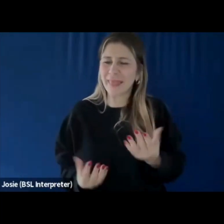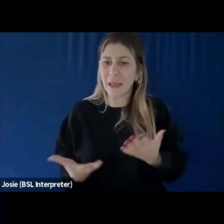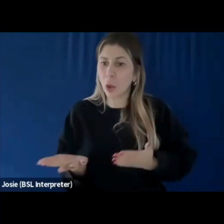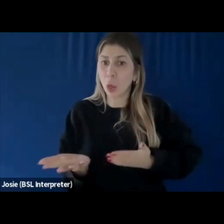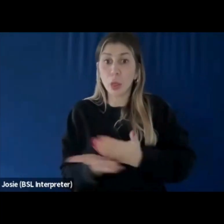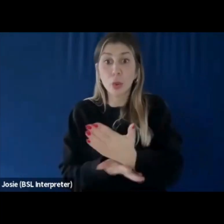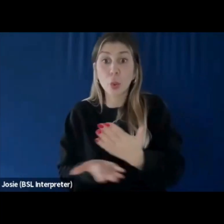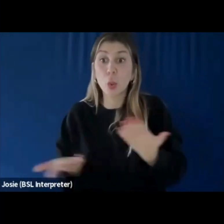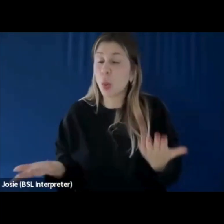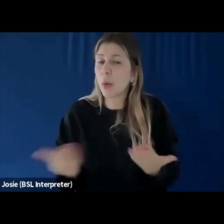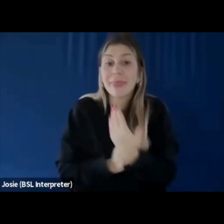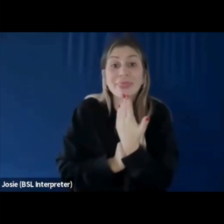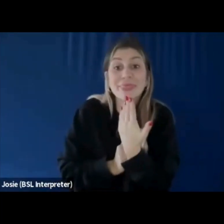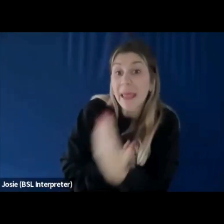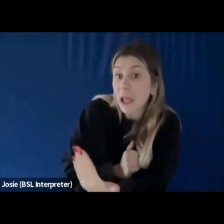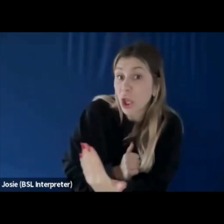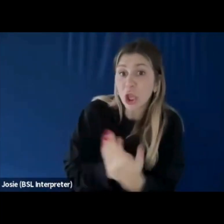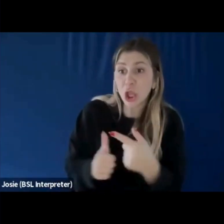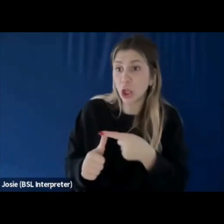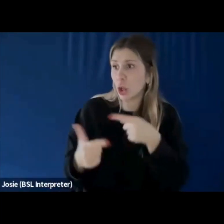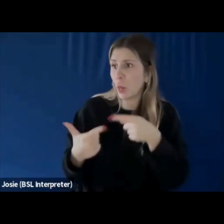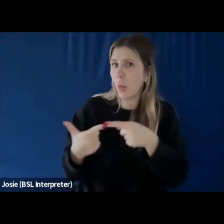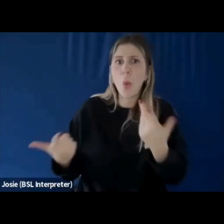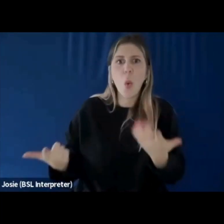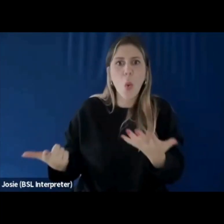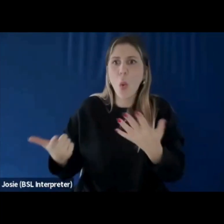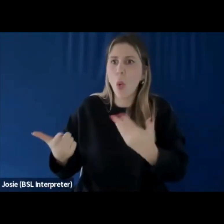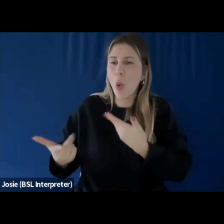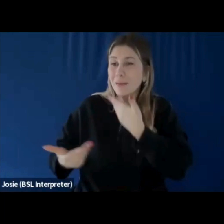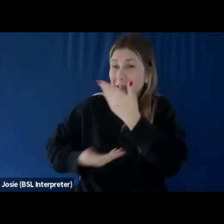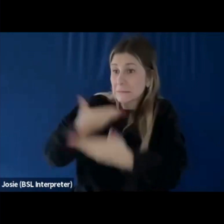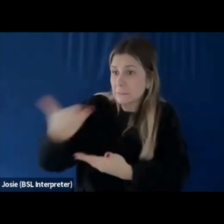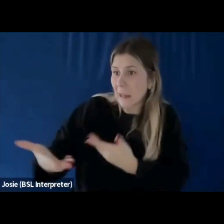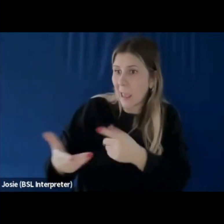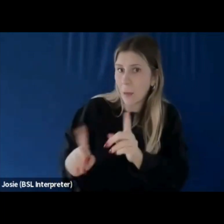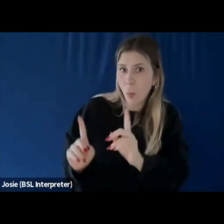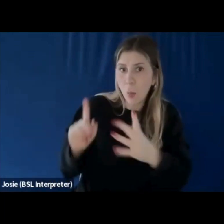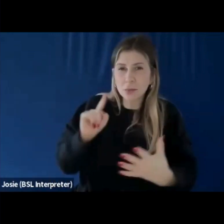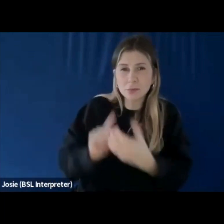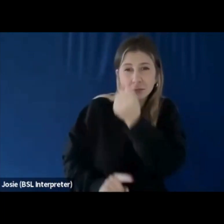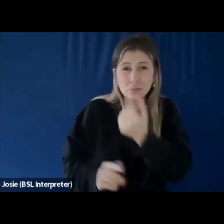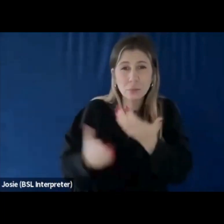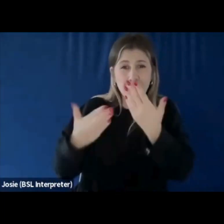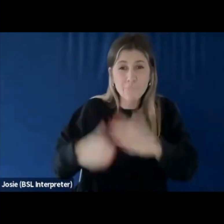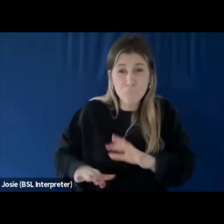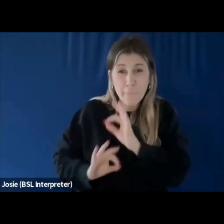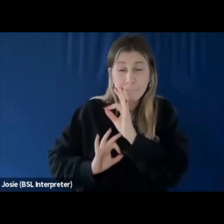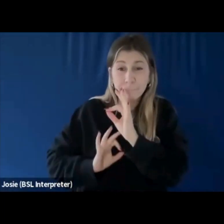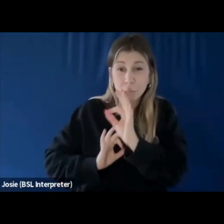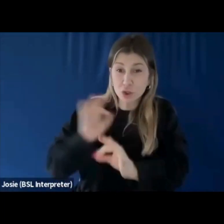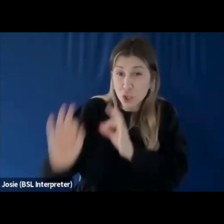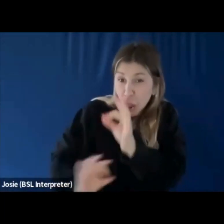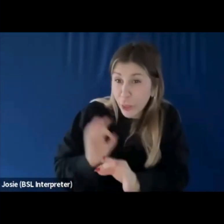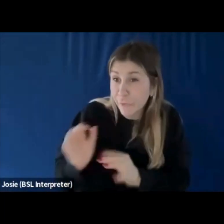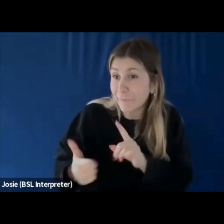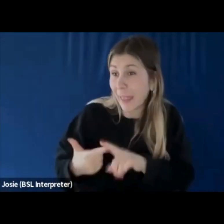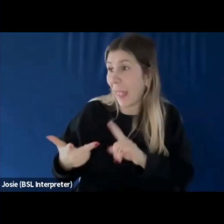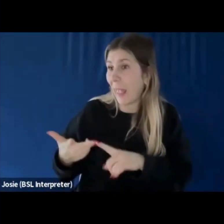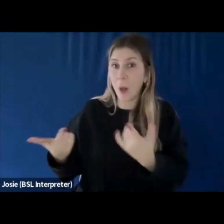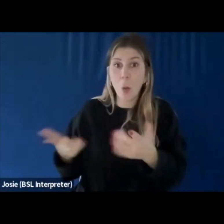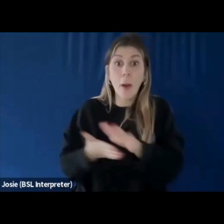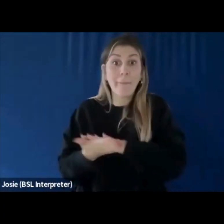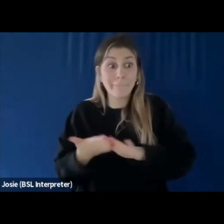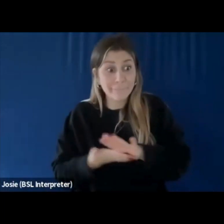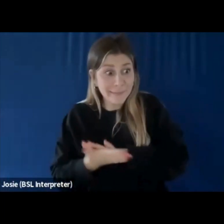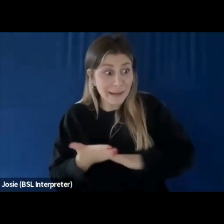what the benefits are. And so maybe they can visualize then you doing more work in future and continuing to exist, or you becoming a better and more